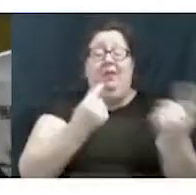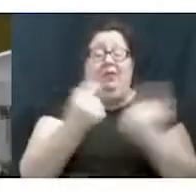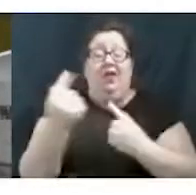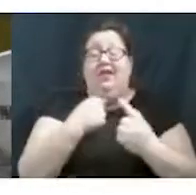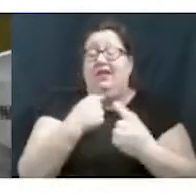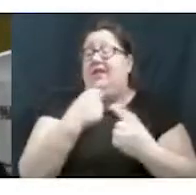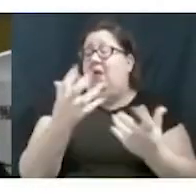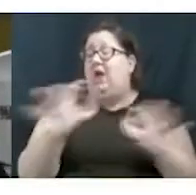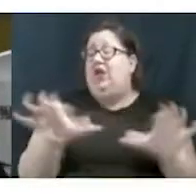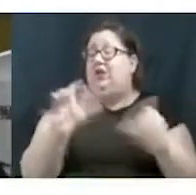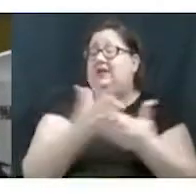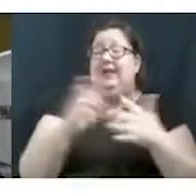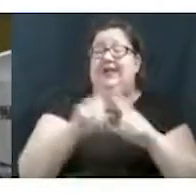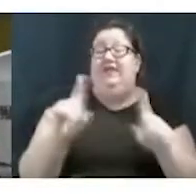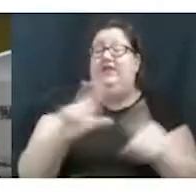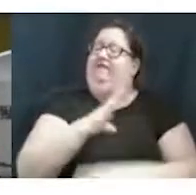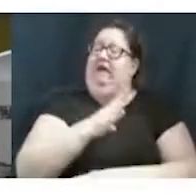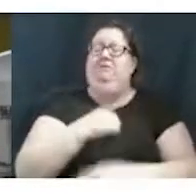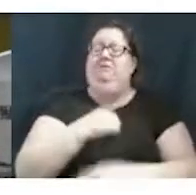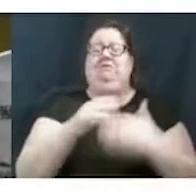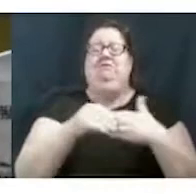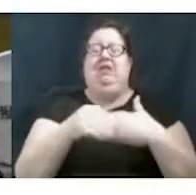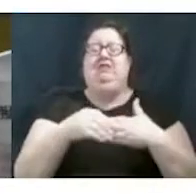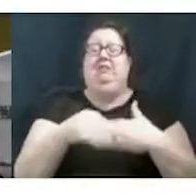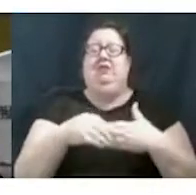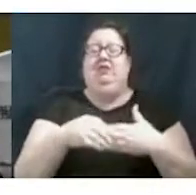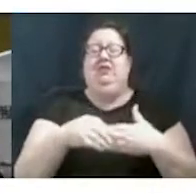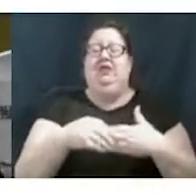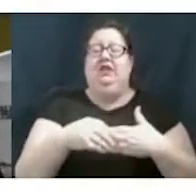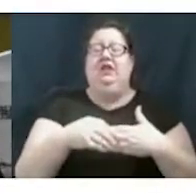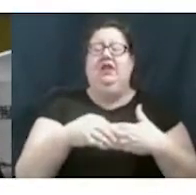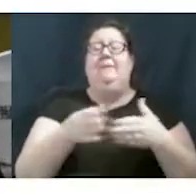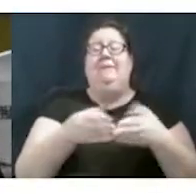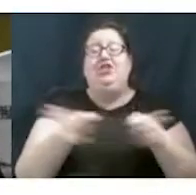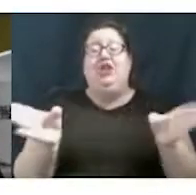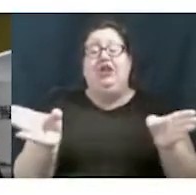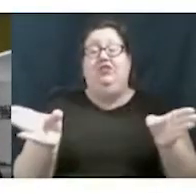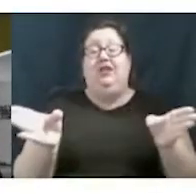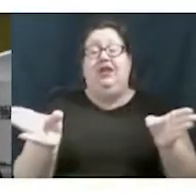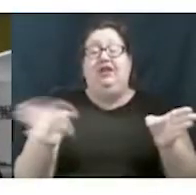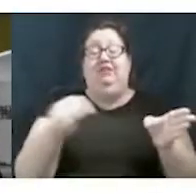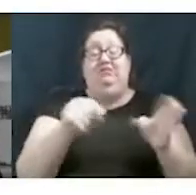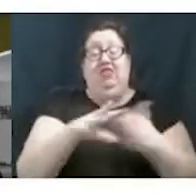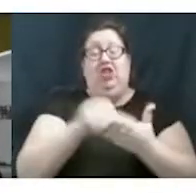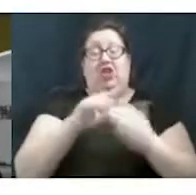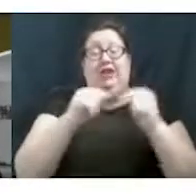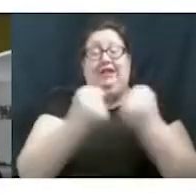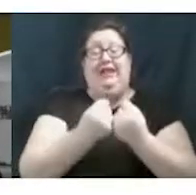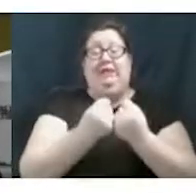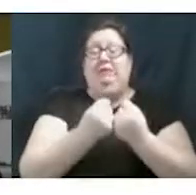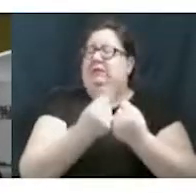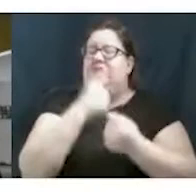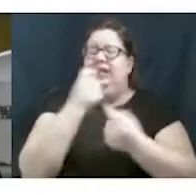different, I'll be flexible with it. But generally, this little learning team becomes very helpful in the